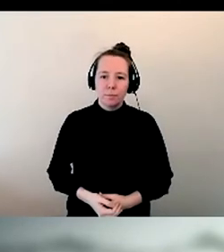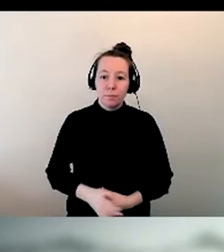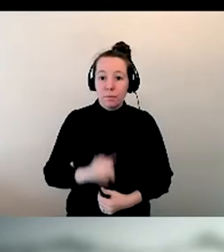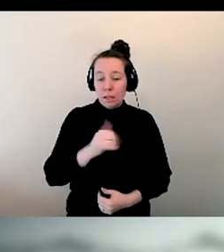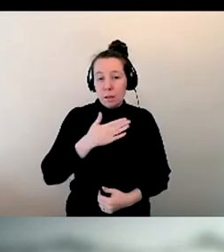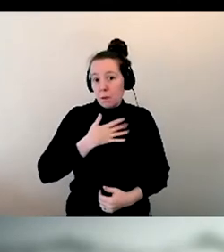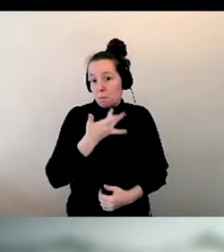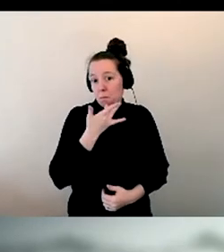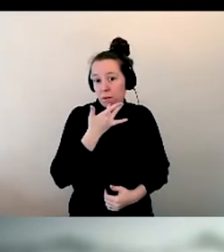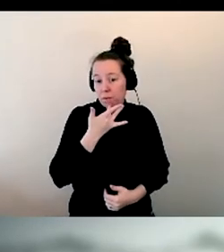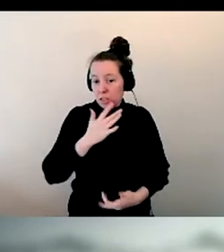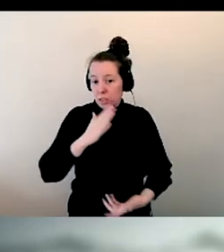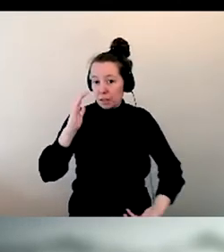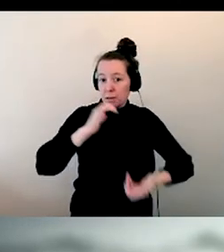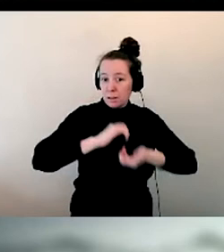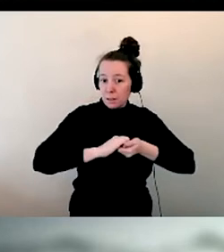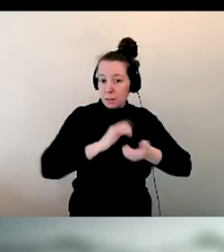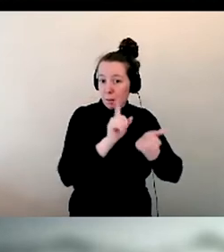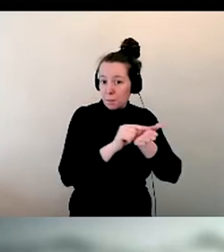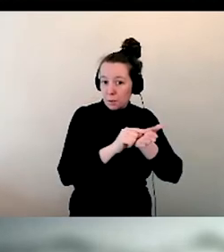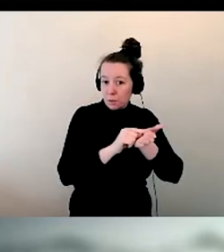I will always only recommend books that I really love.